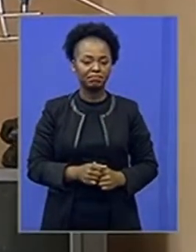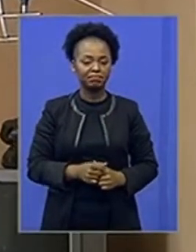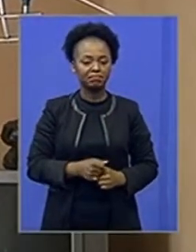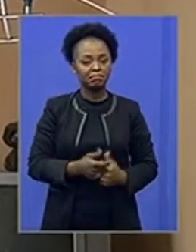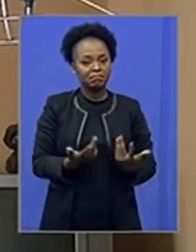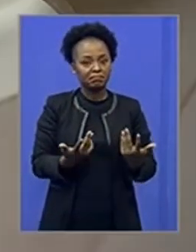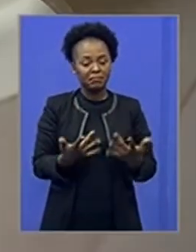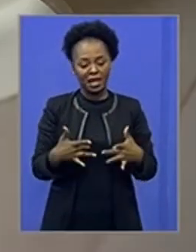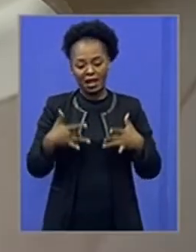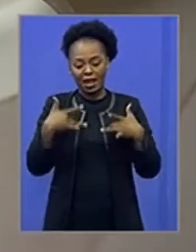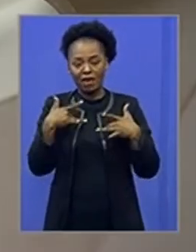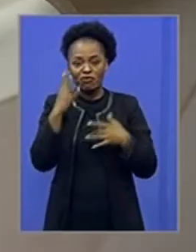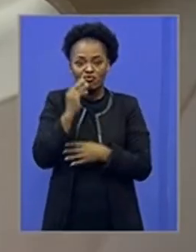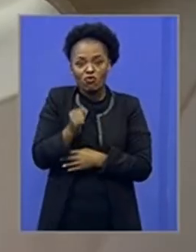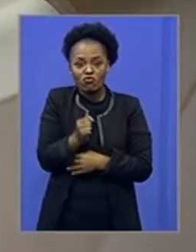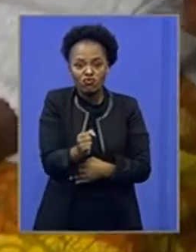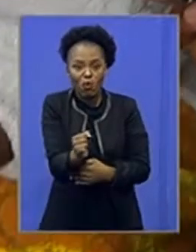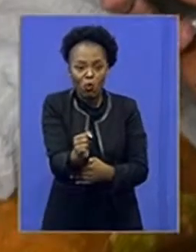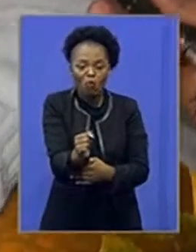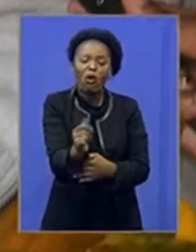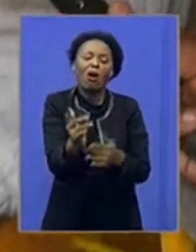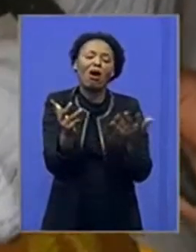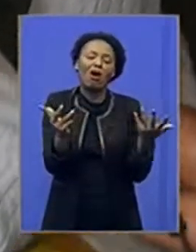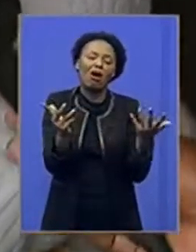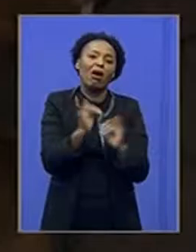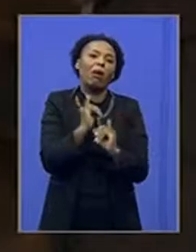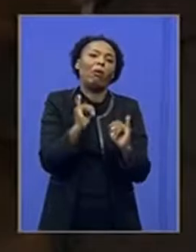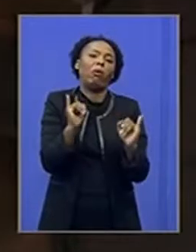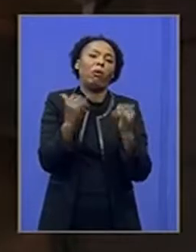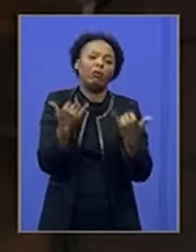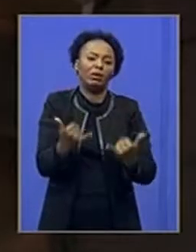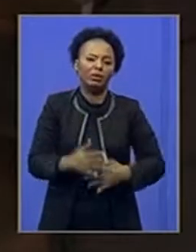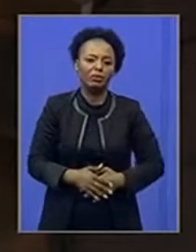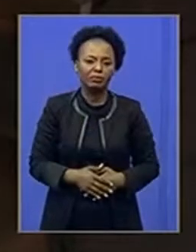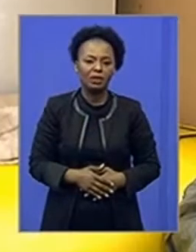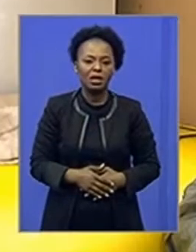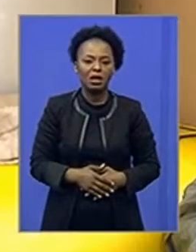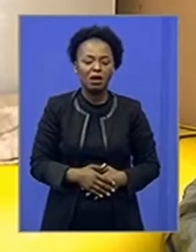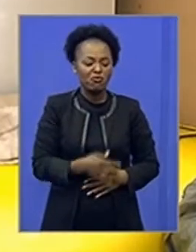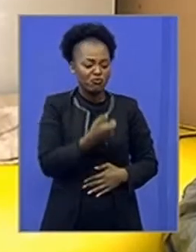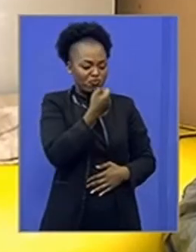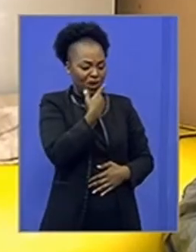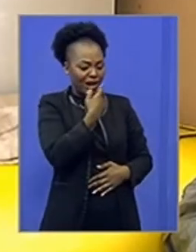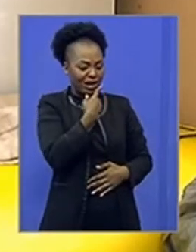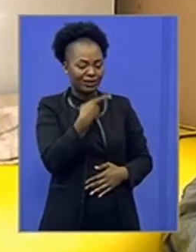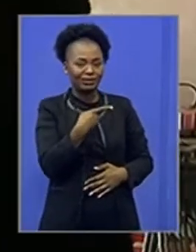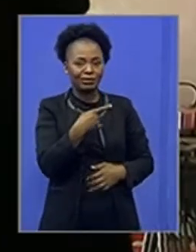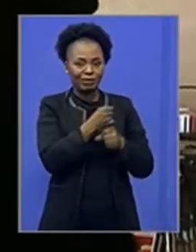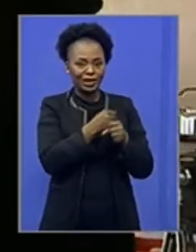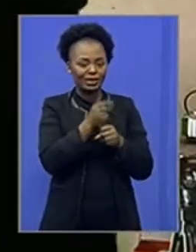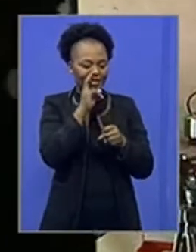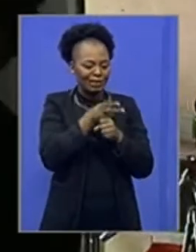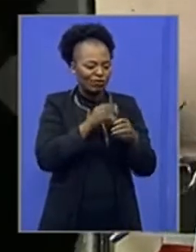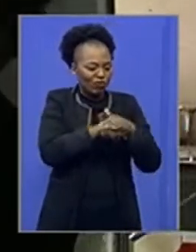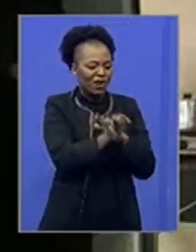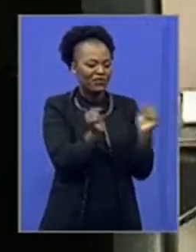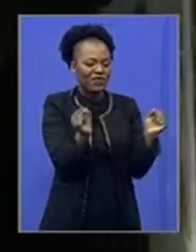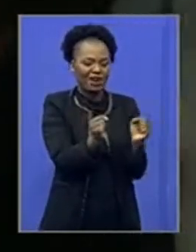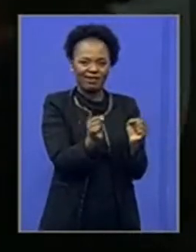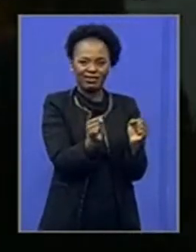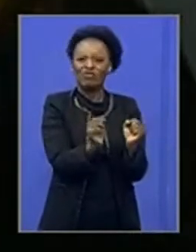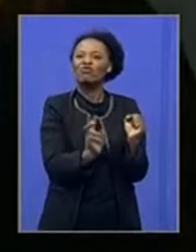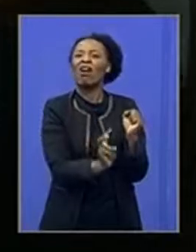Maphelo a batsofe a mo kotsing. Ke tshwanetse go di tsenya mo ice mo fridge. Borakgwebo potlana